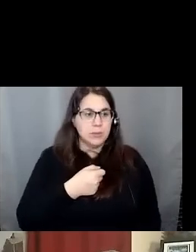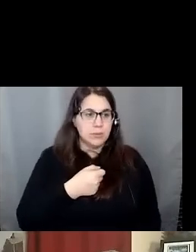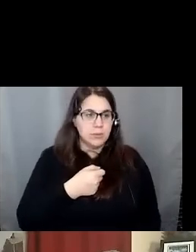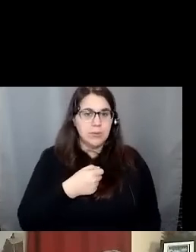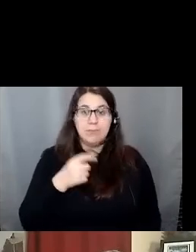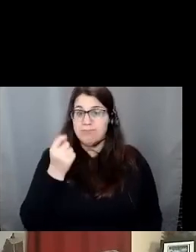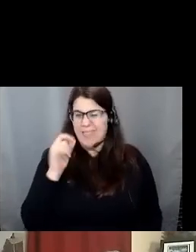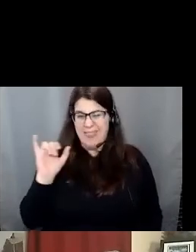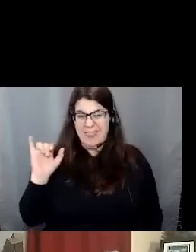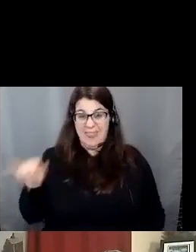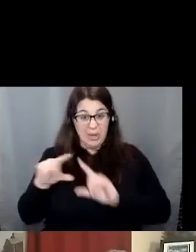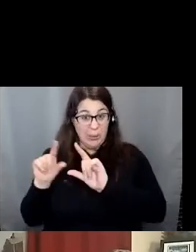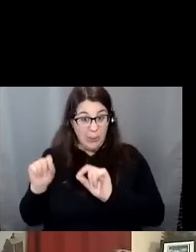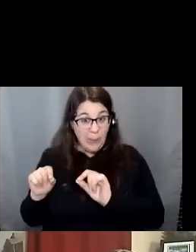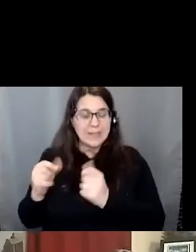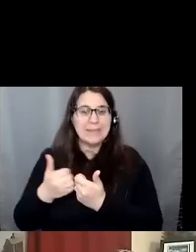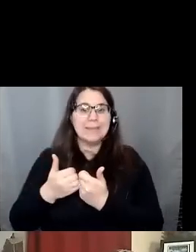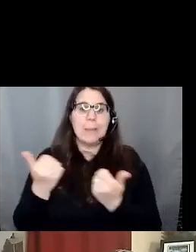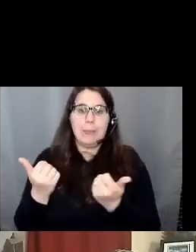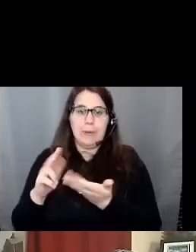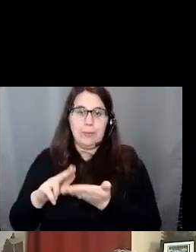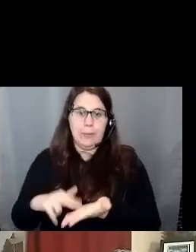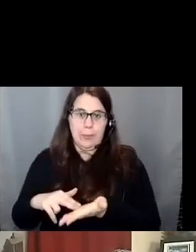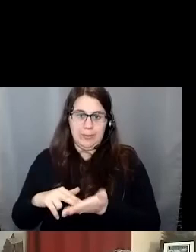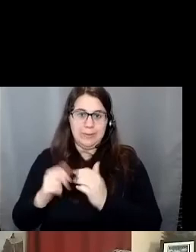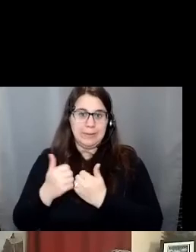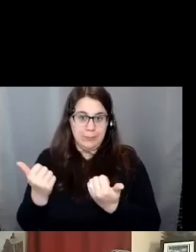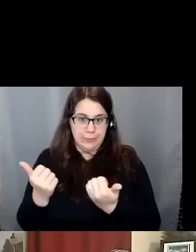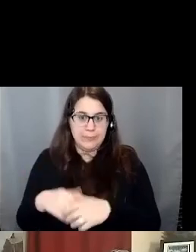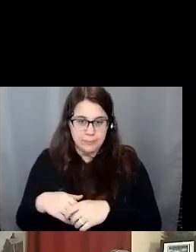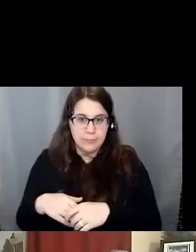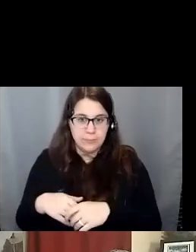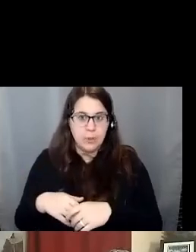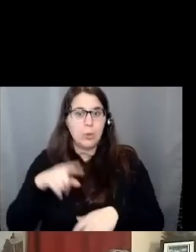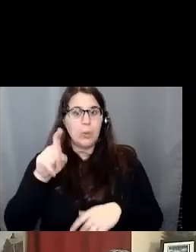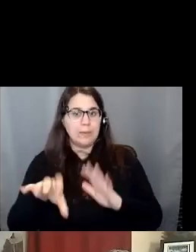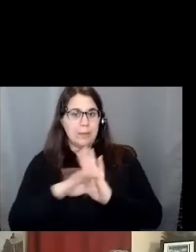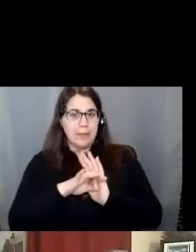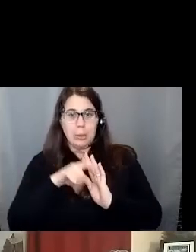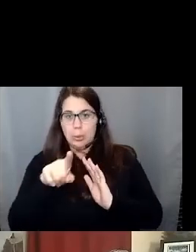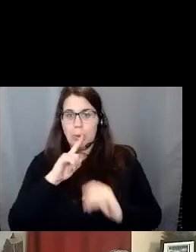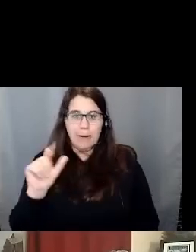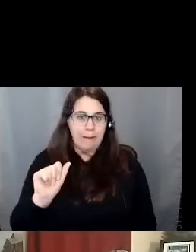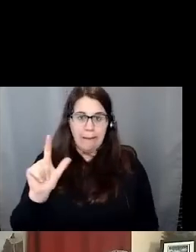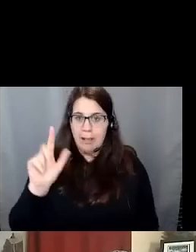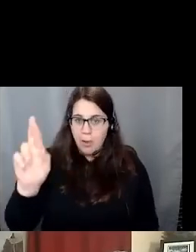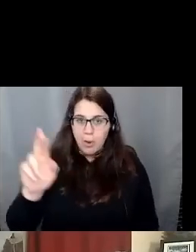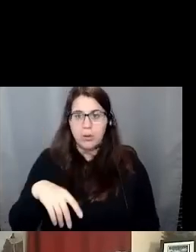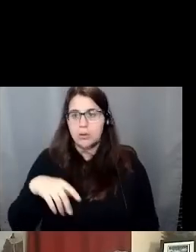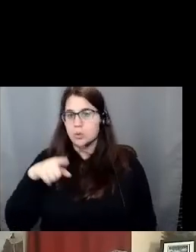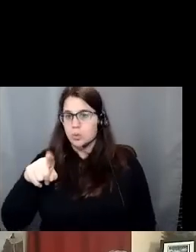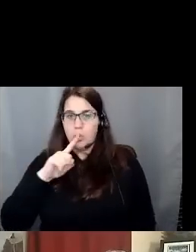enrollment process with them. So you would select, I am an authorized legal representative, or I am the